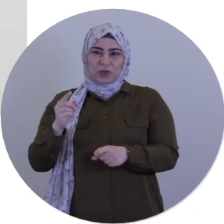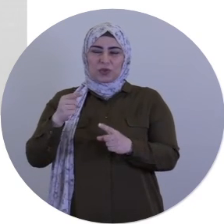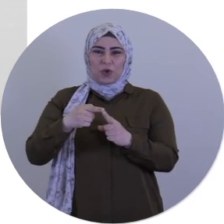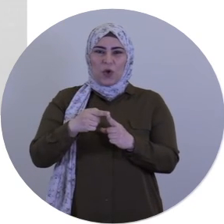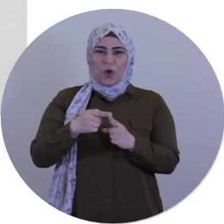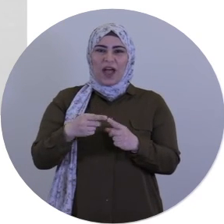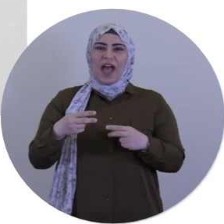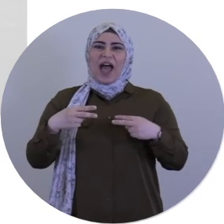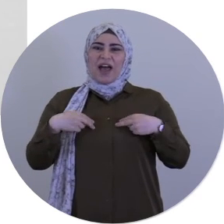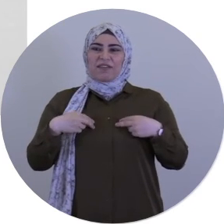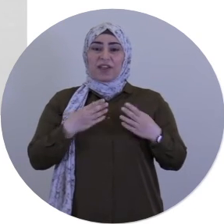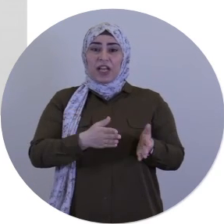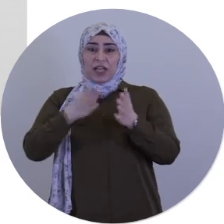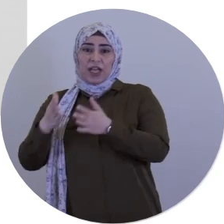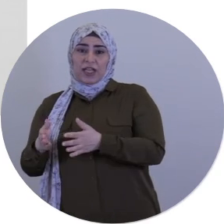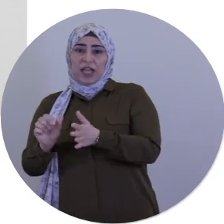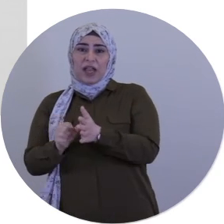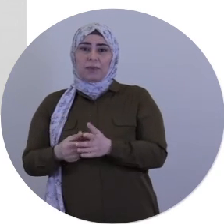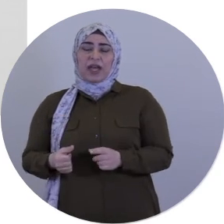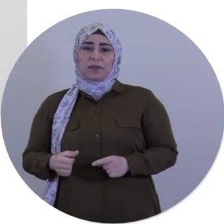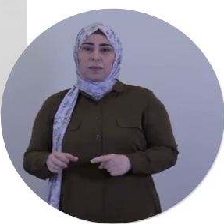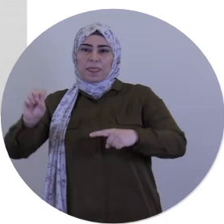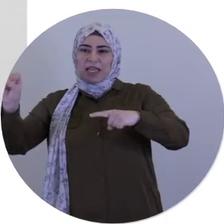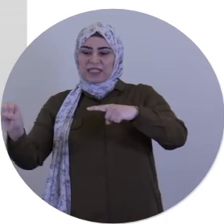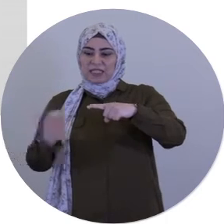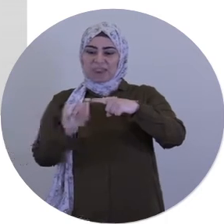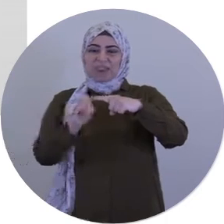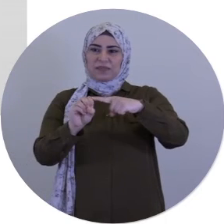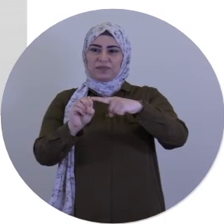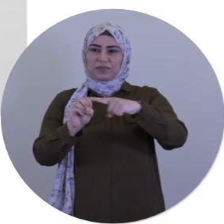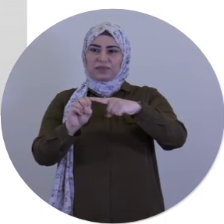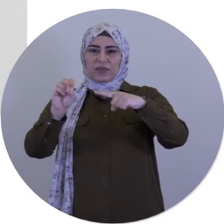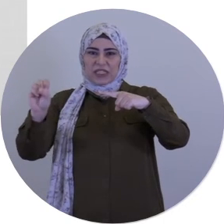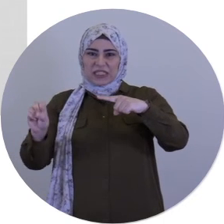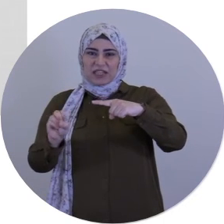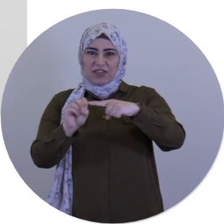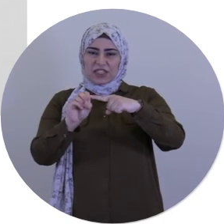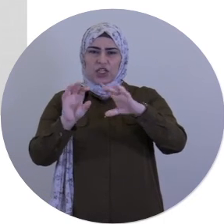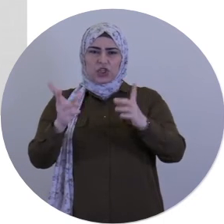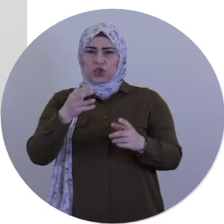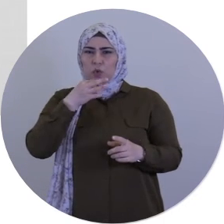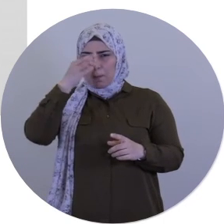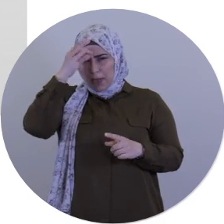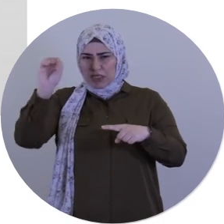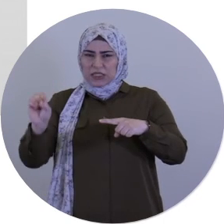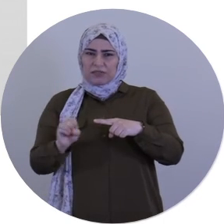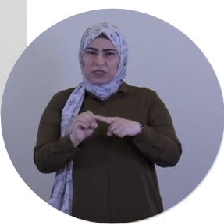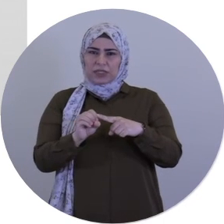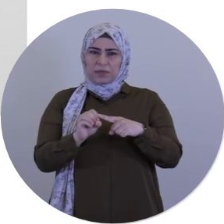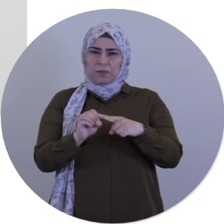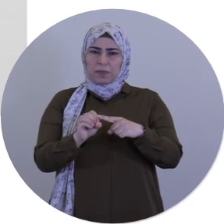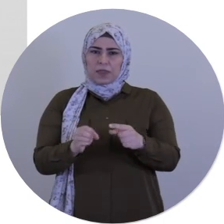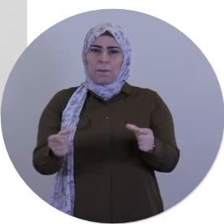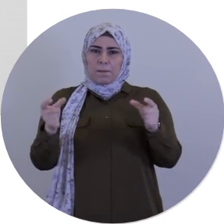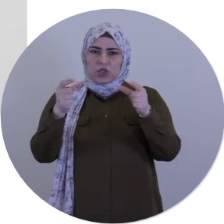This brings us to the suffixes. When do we use the suffixes? We use the suffixes to change the form or the